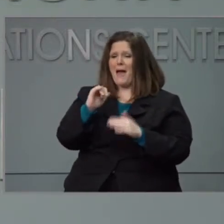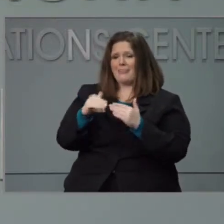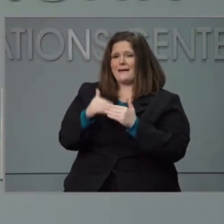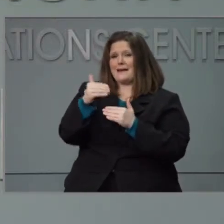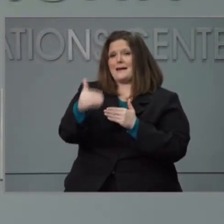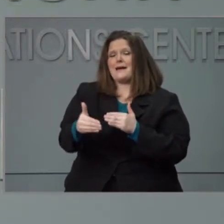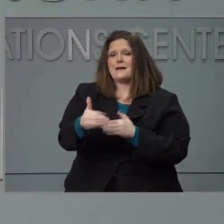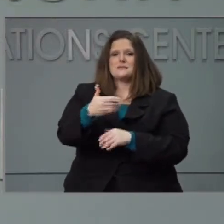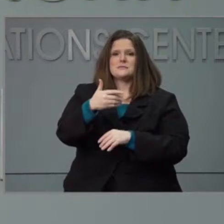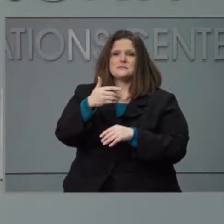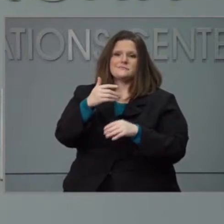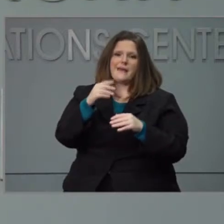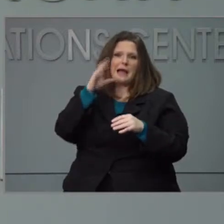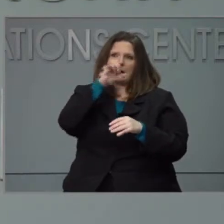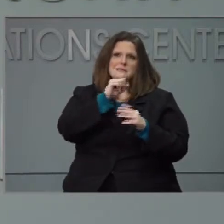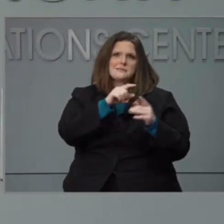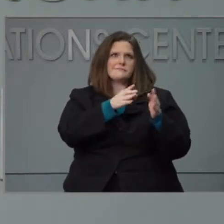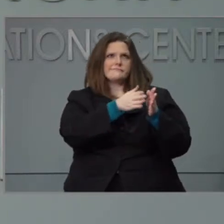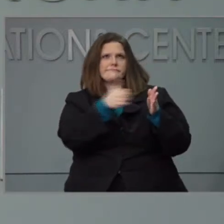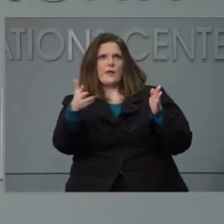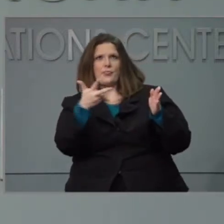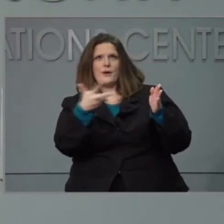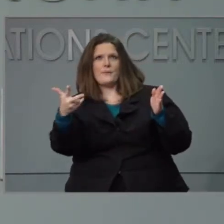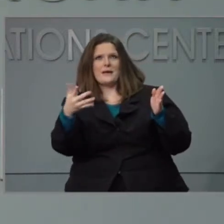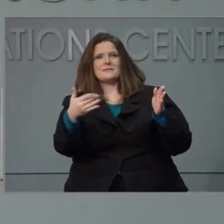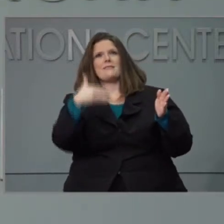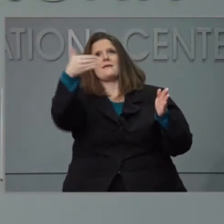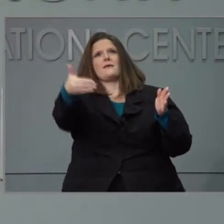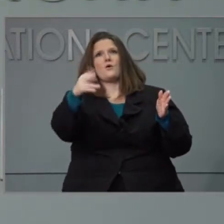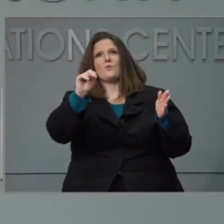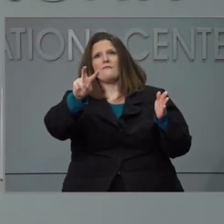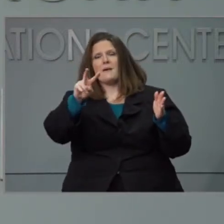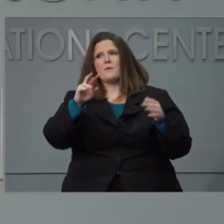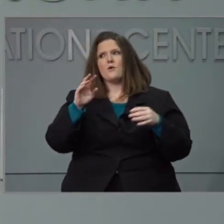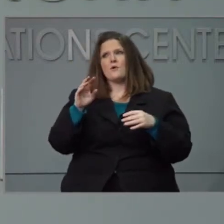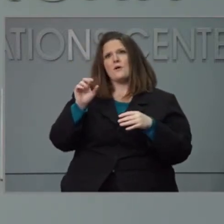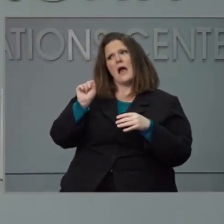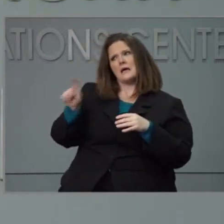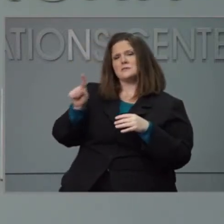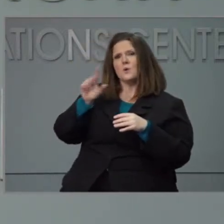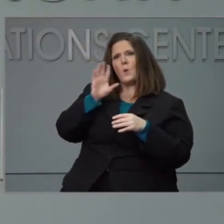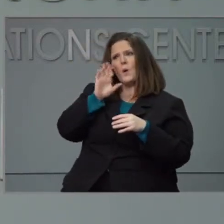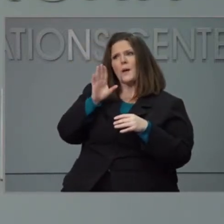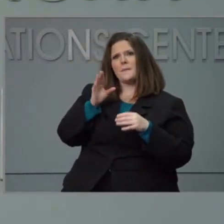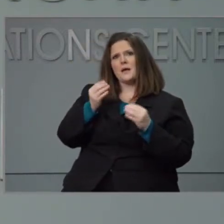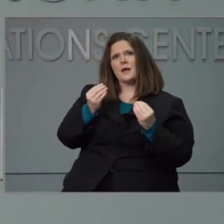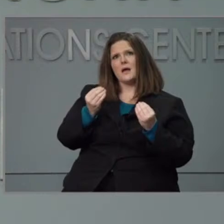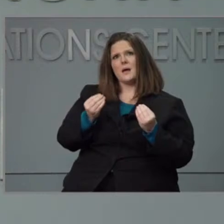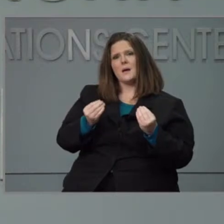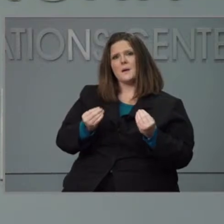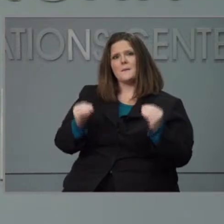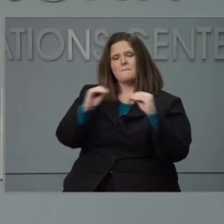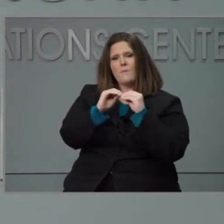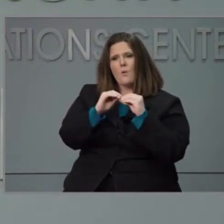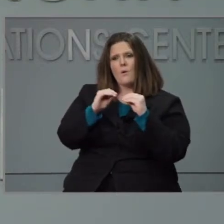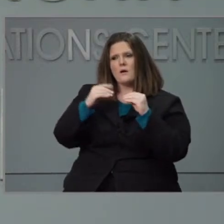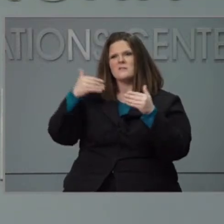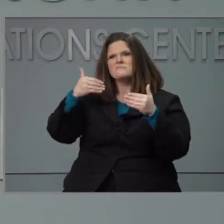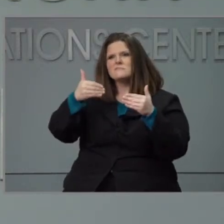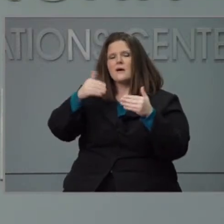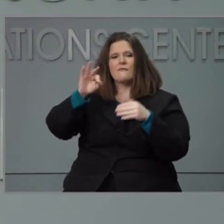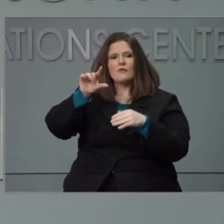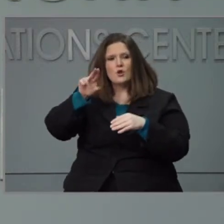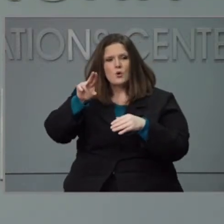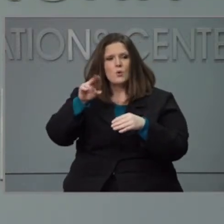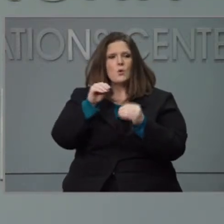potential ending of phase 3 is in the middle of November, and we're going to be more indoors and more toward the middle of flu season, if there's a